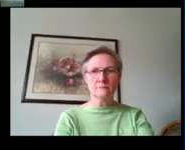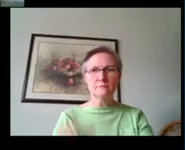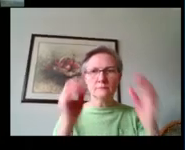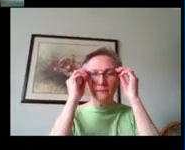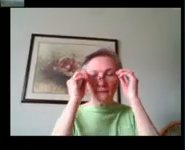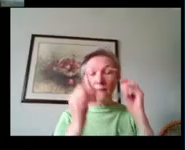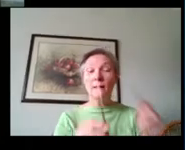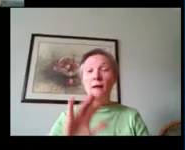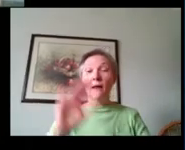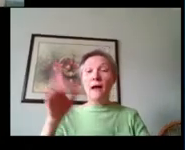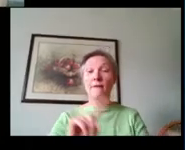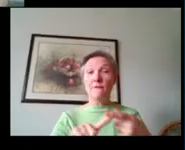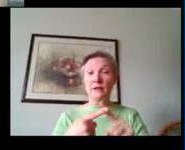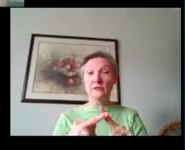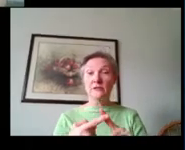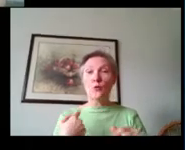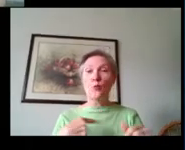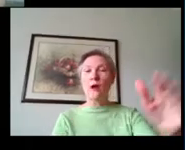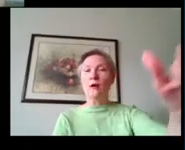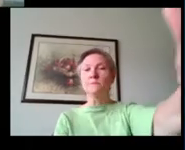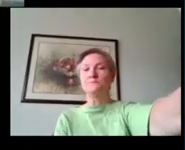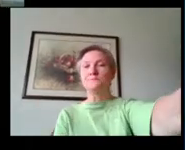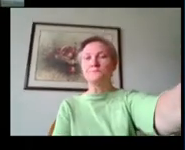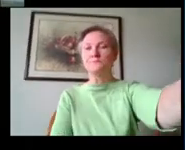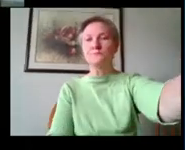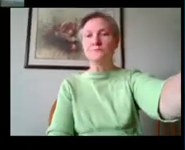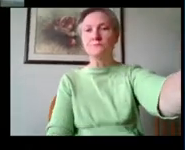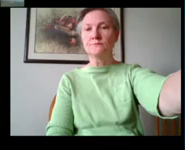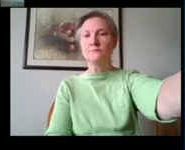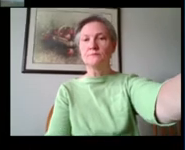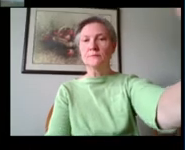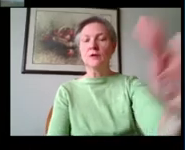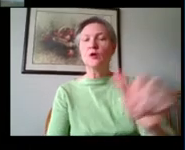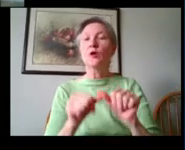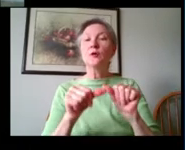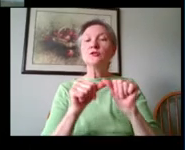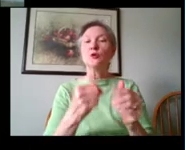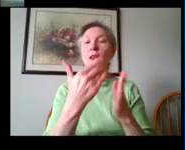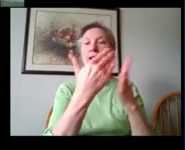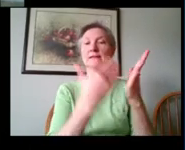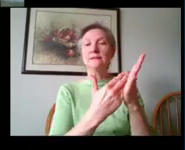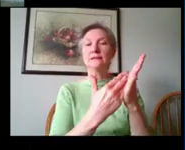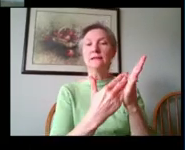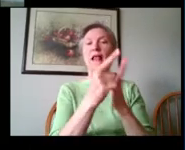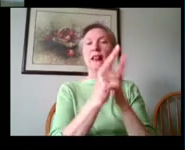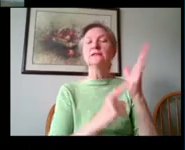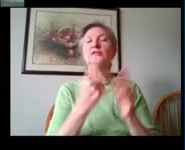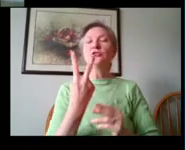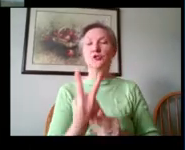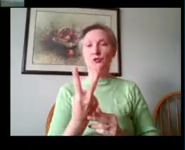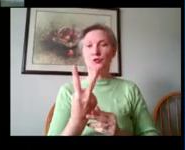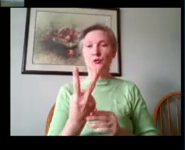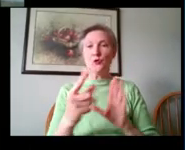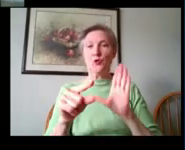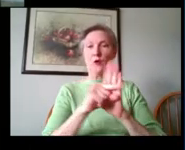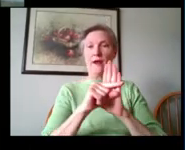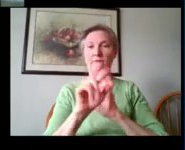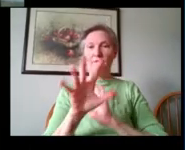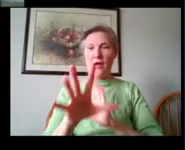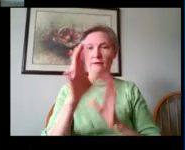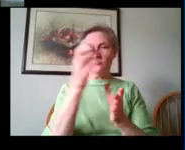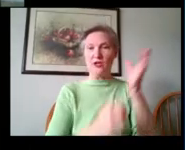Hey, my friends. So we are moving into lesson 2 of grade 5, chapter 9. We're actually going to be